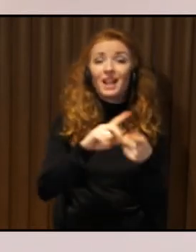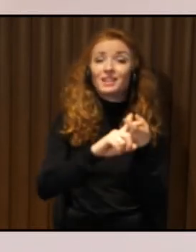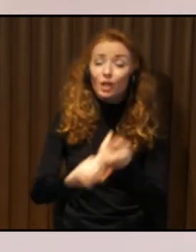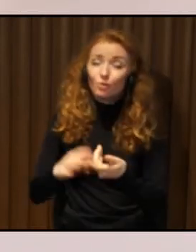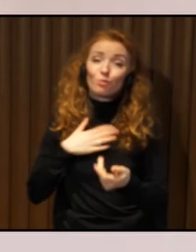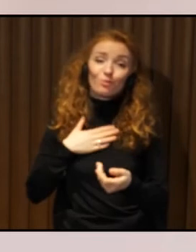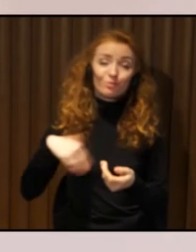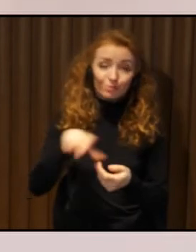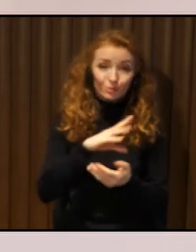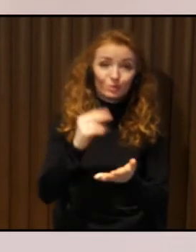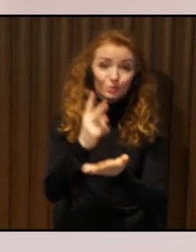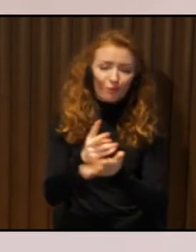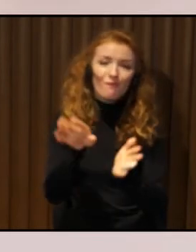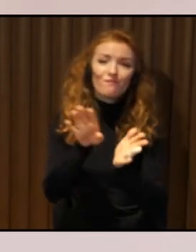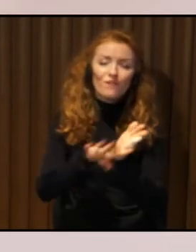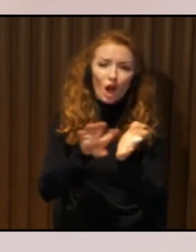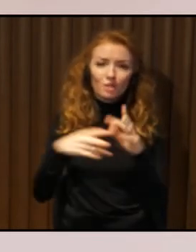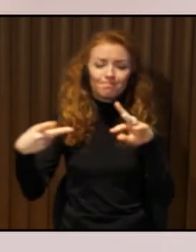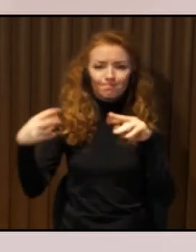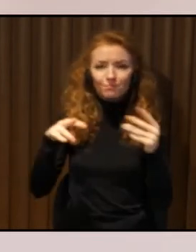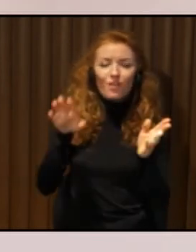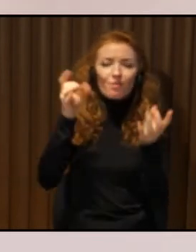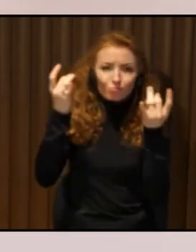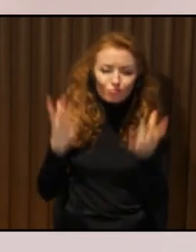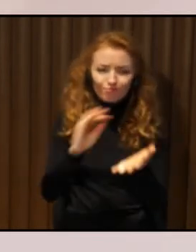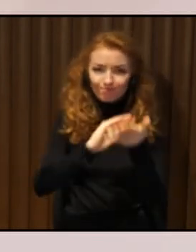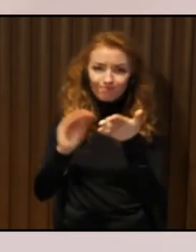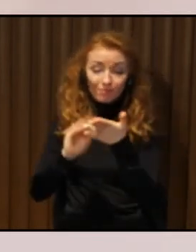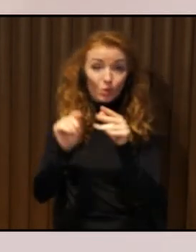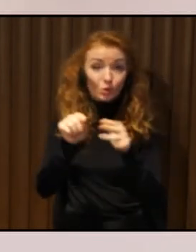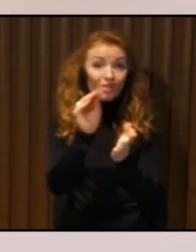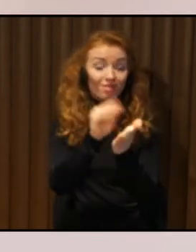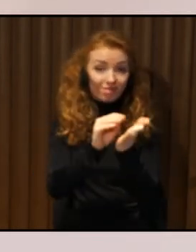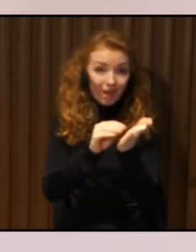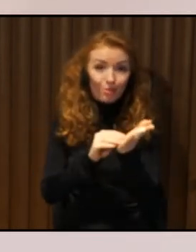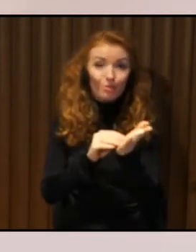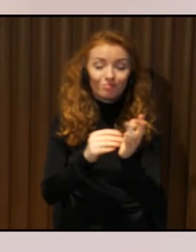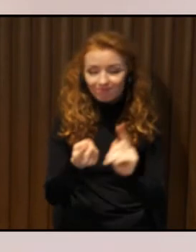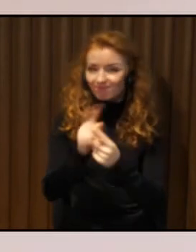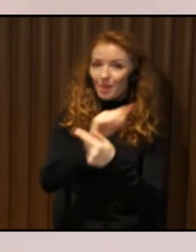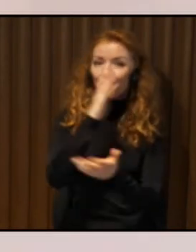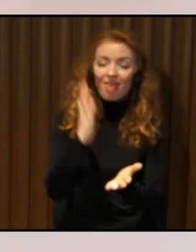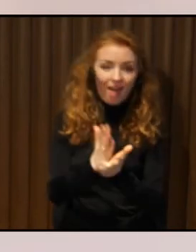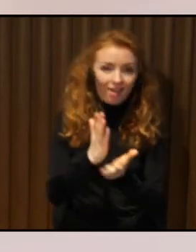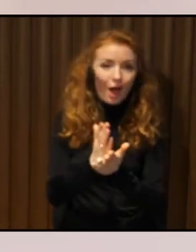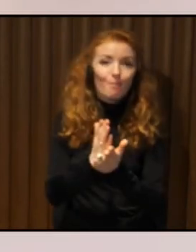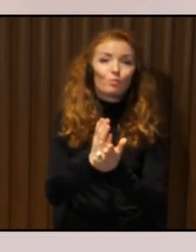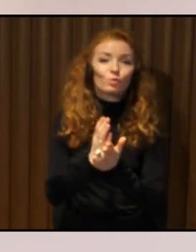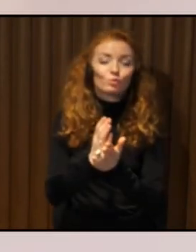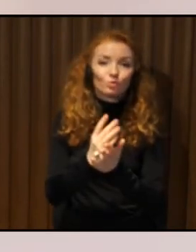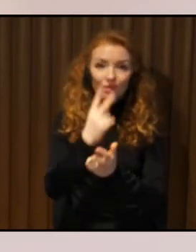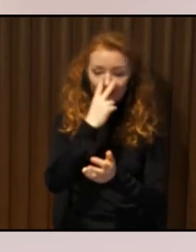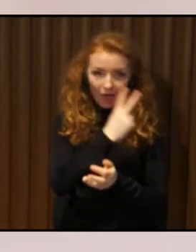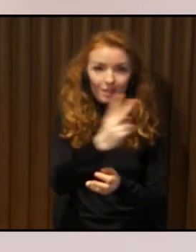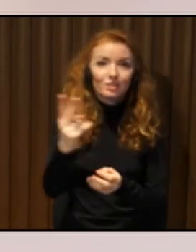data, to make it accessible and visible, to put pictures and to categorize it in a